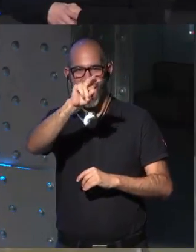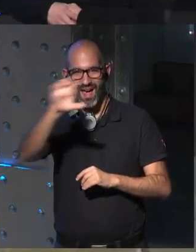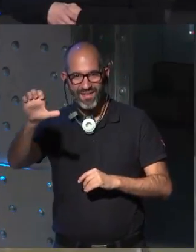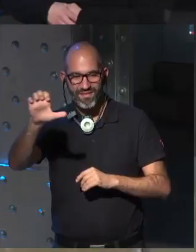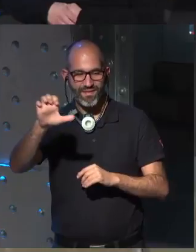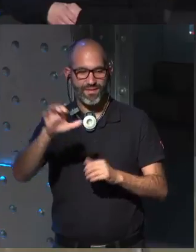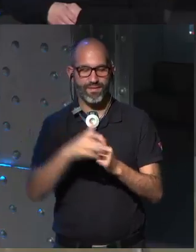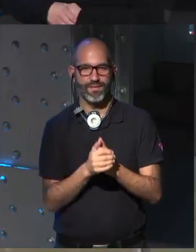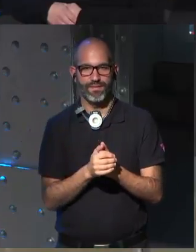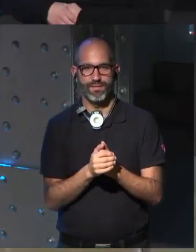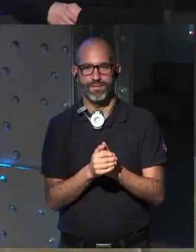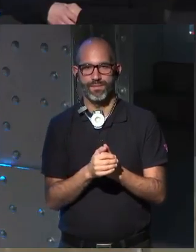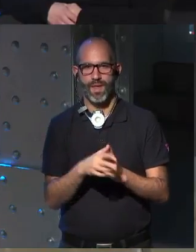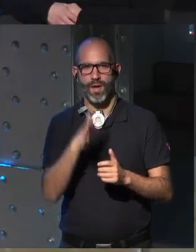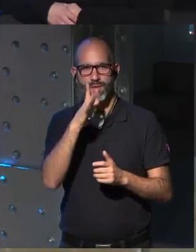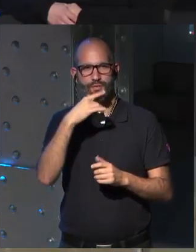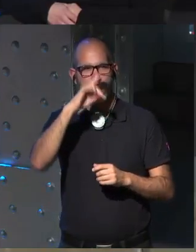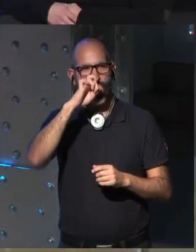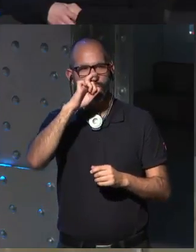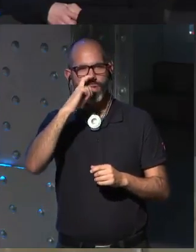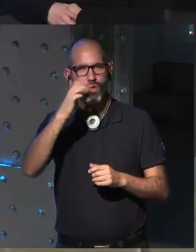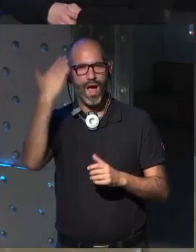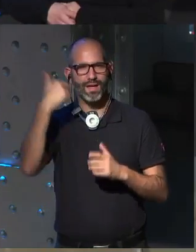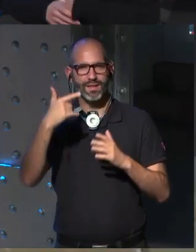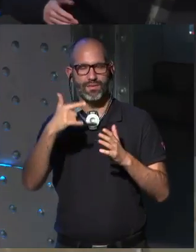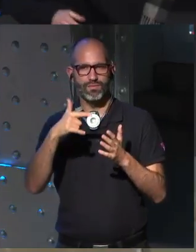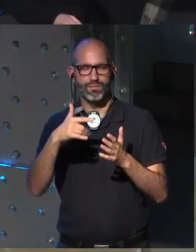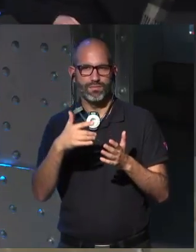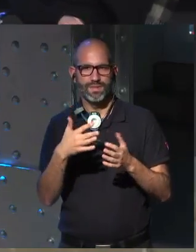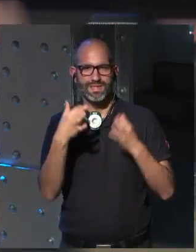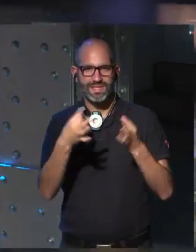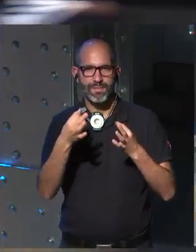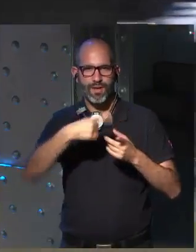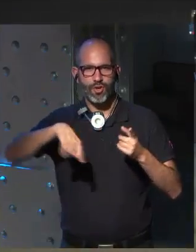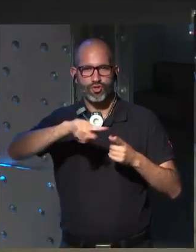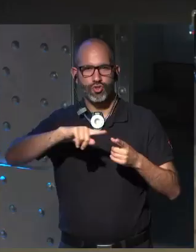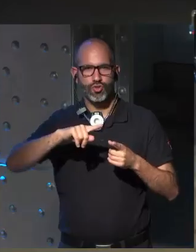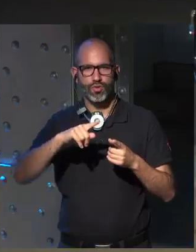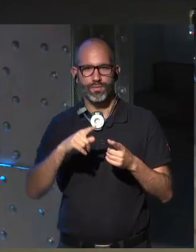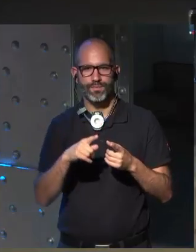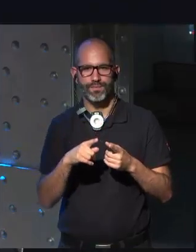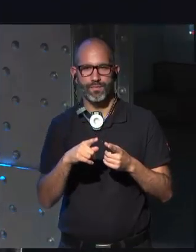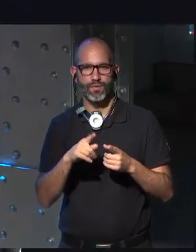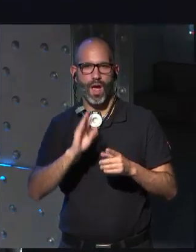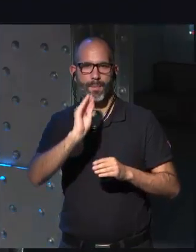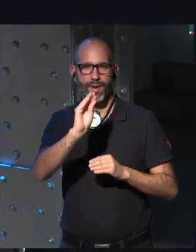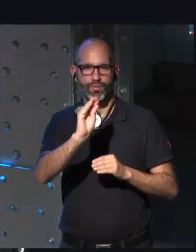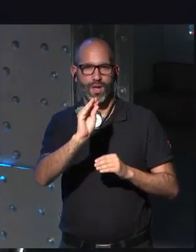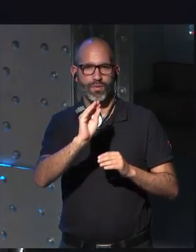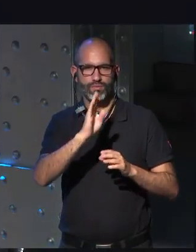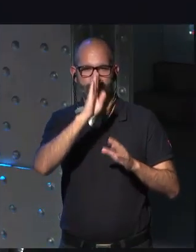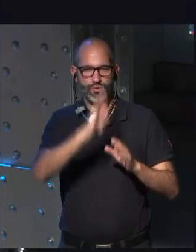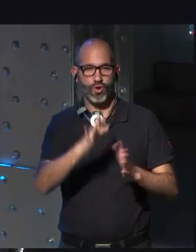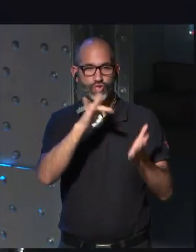cambiando. Things are really changing. Because We always ask